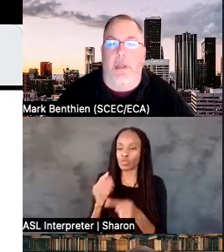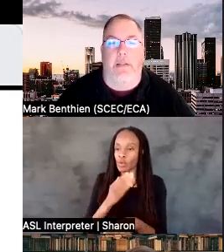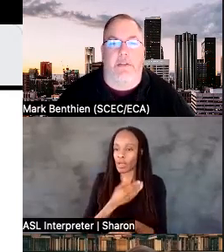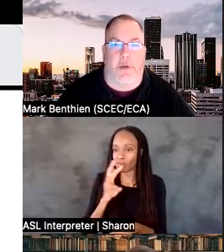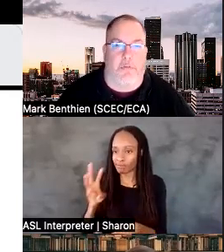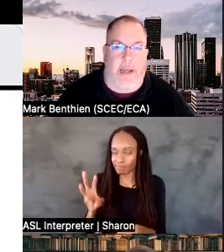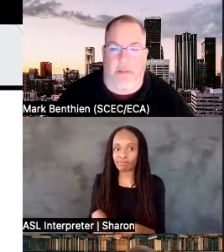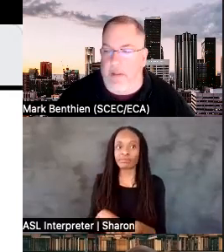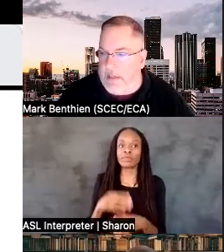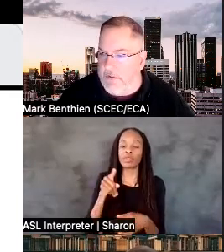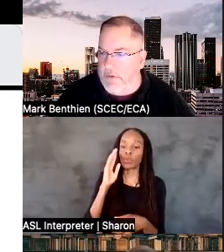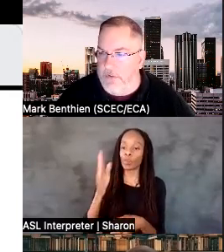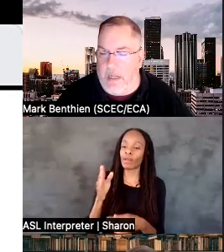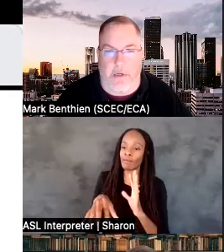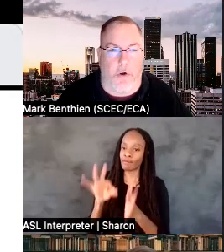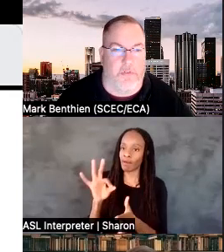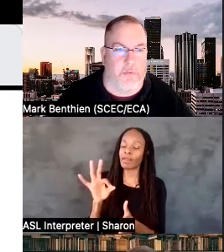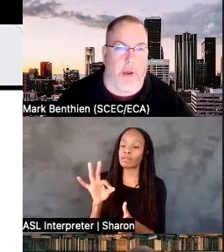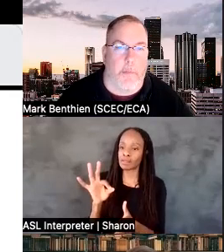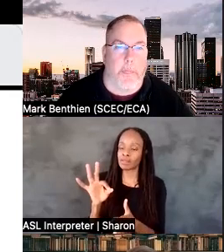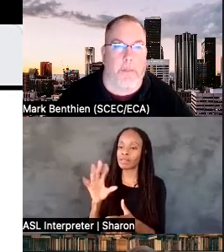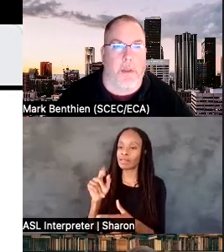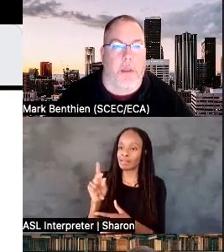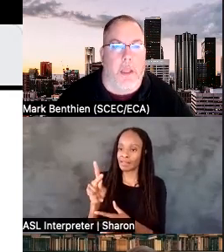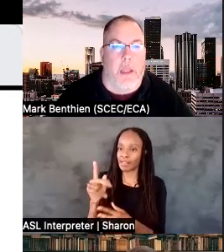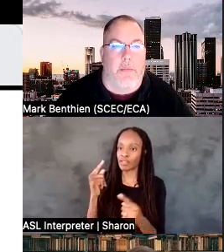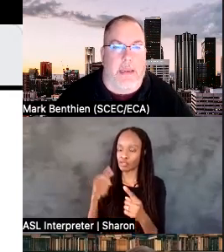earthquakecountry.org/calendar. And that's where you'll find the link to the tsunami course as well.